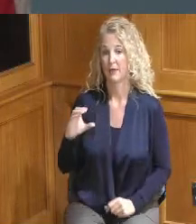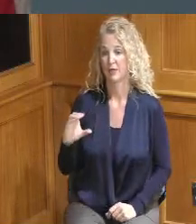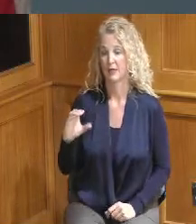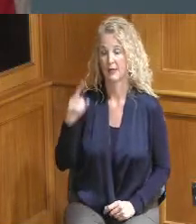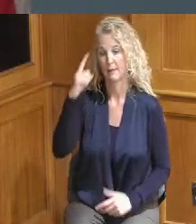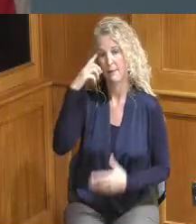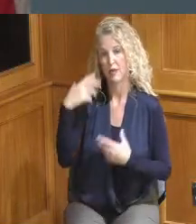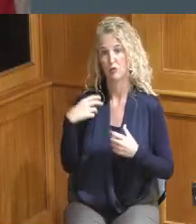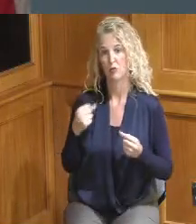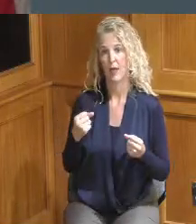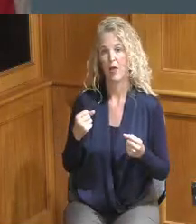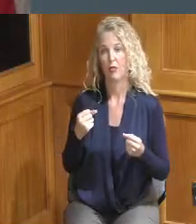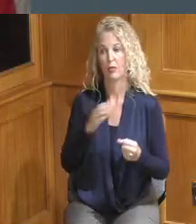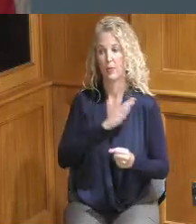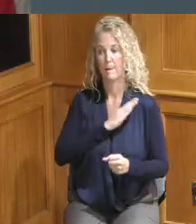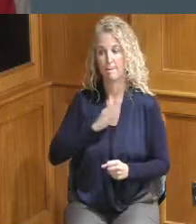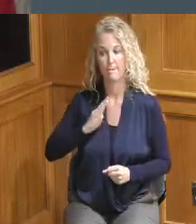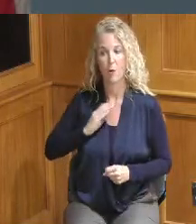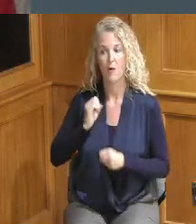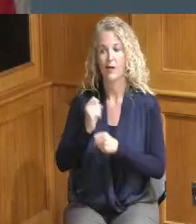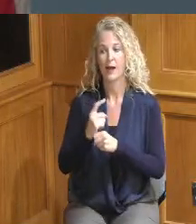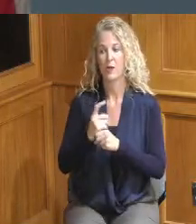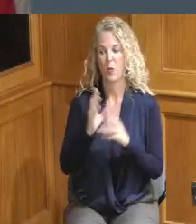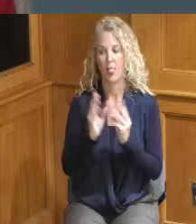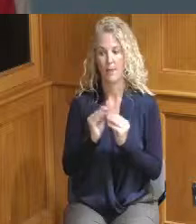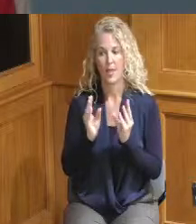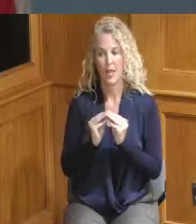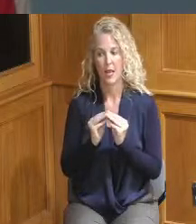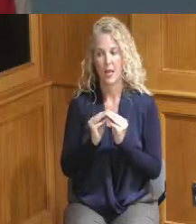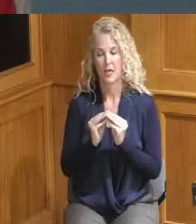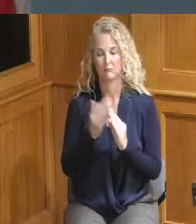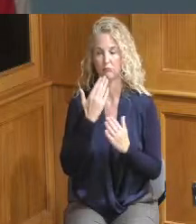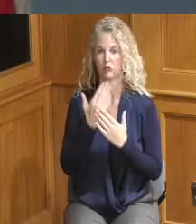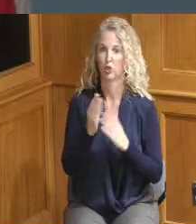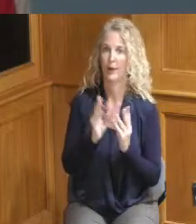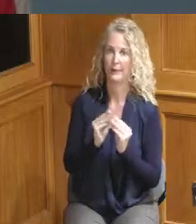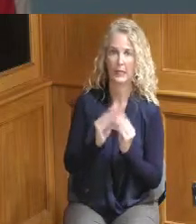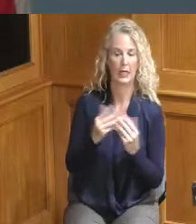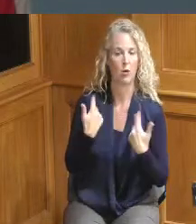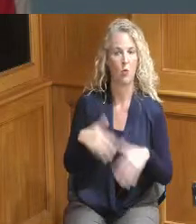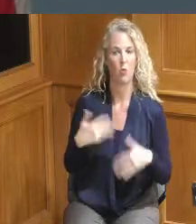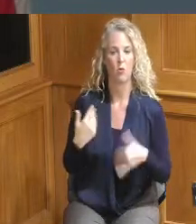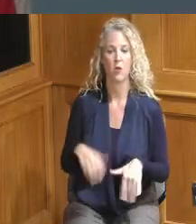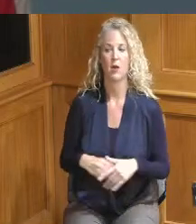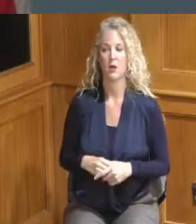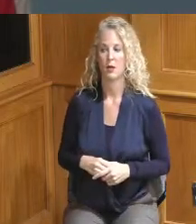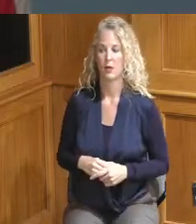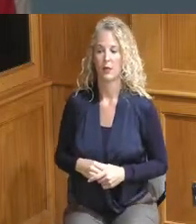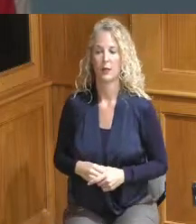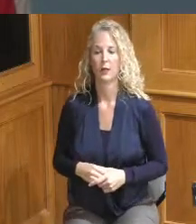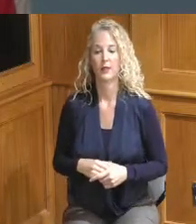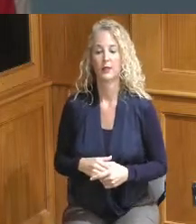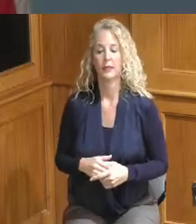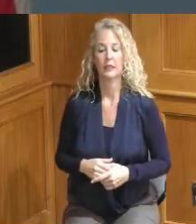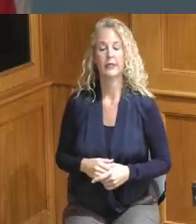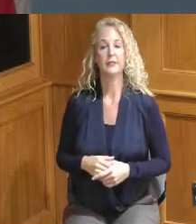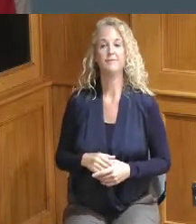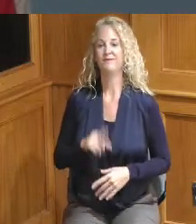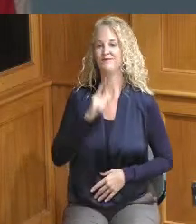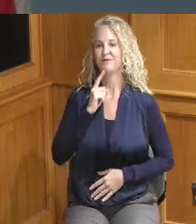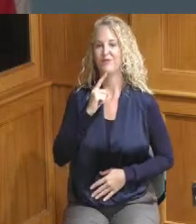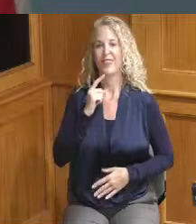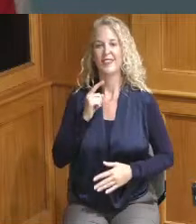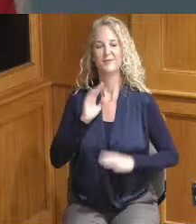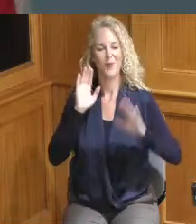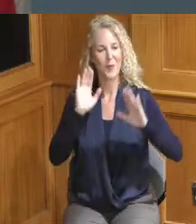Health Recovery Board annual meeting. It's always a good meeting. And so it was just good to see so